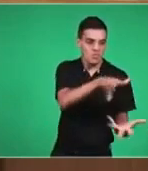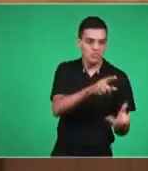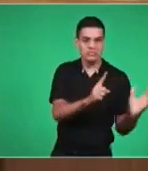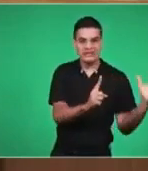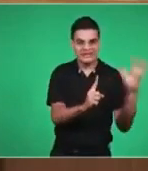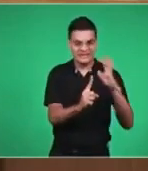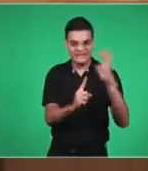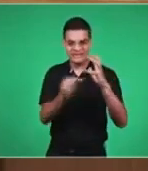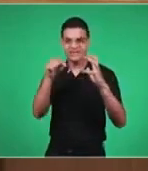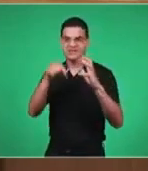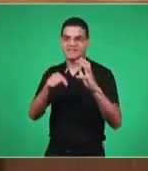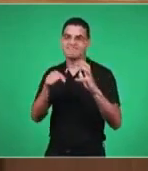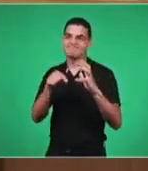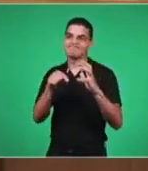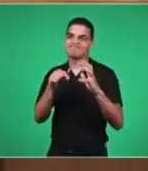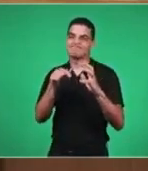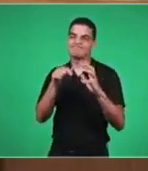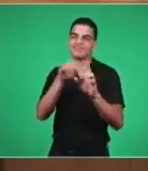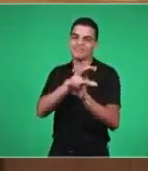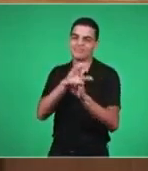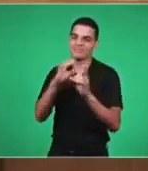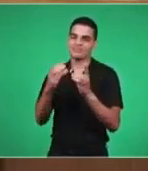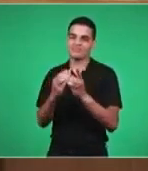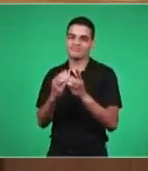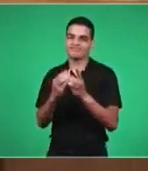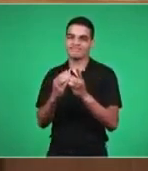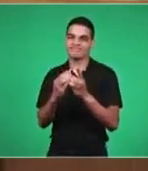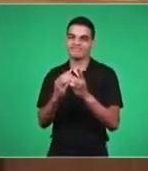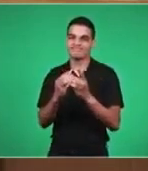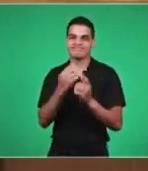mix the work of the Lord